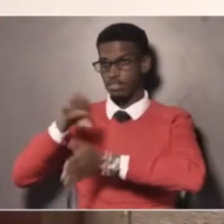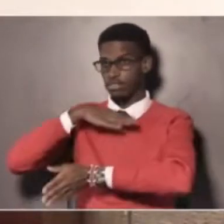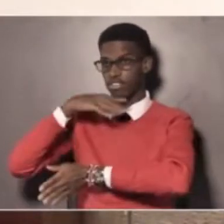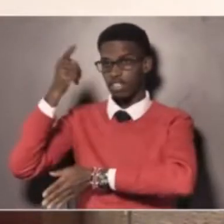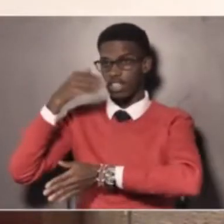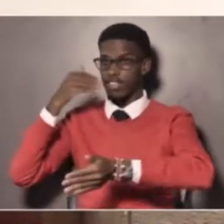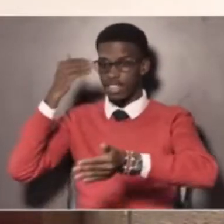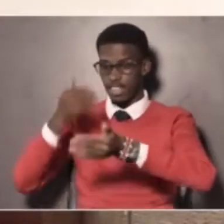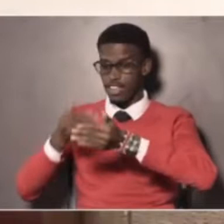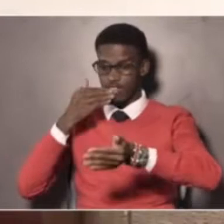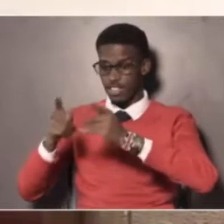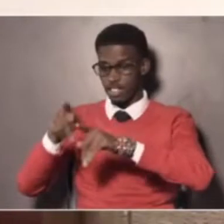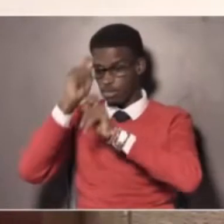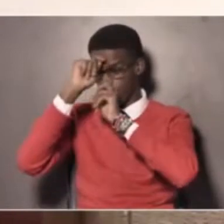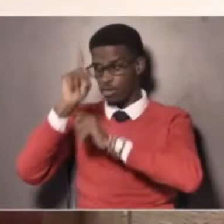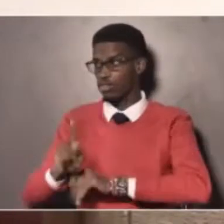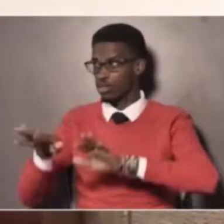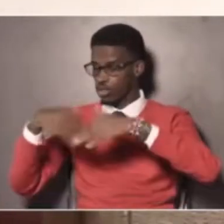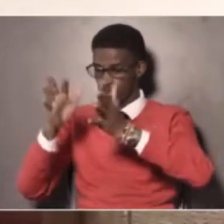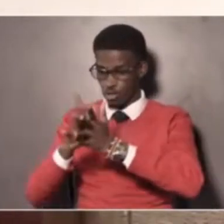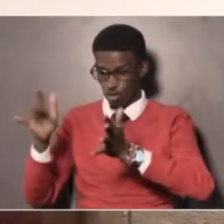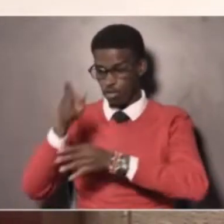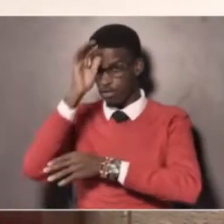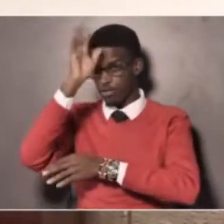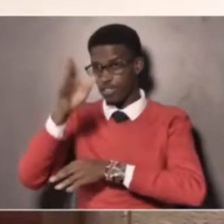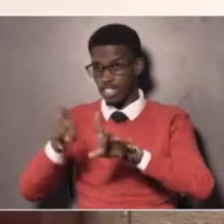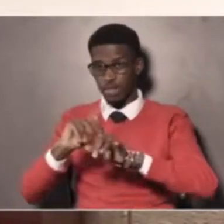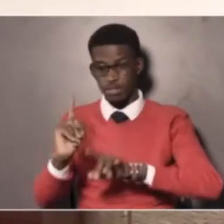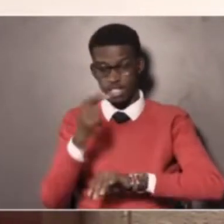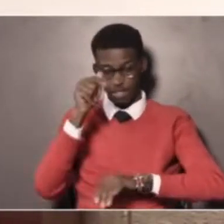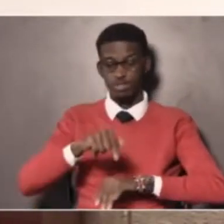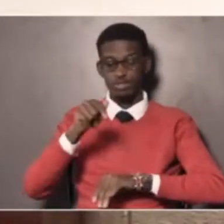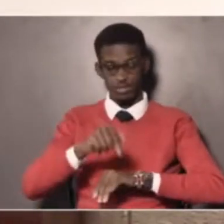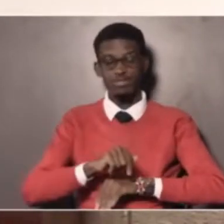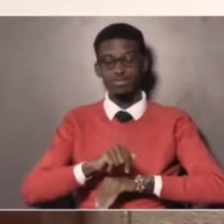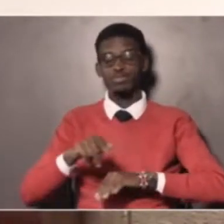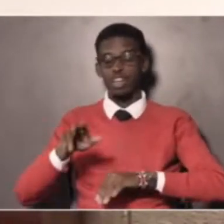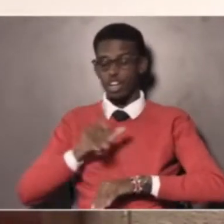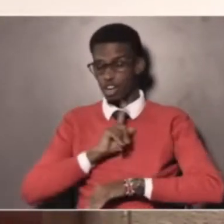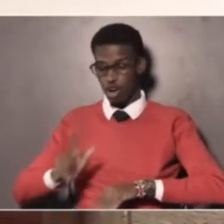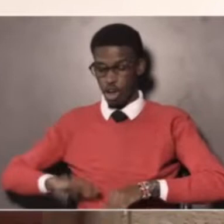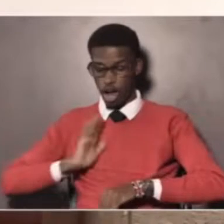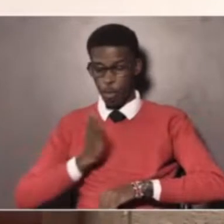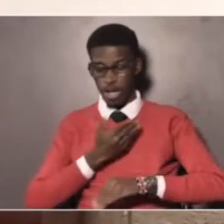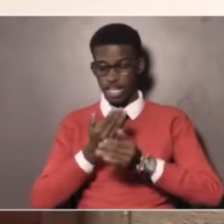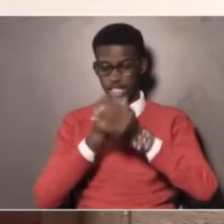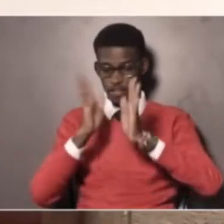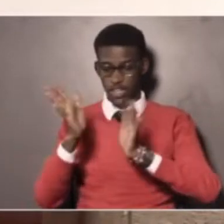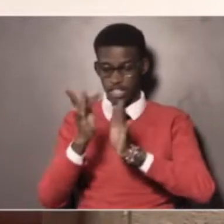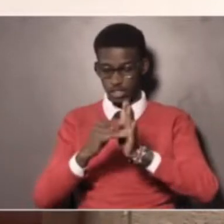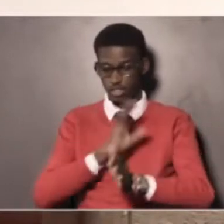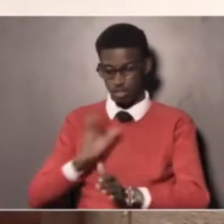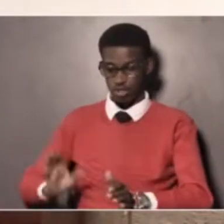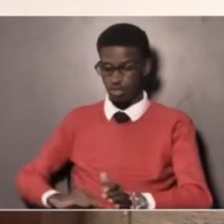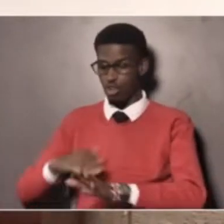We thank you, we honor you, we give you all the glory, Father, as we start this lesson, through our Lord and Savior, Jesus Christ. And